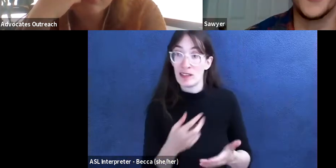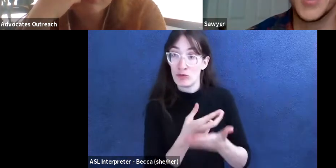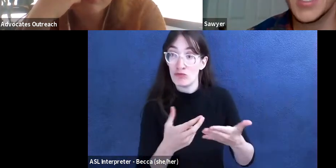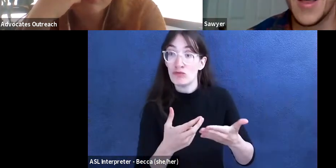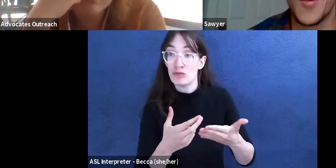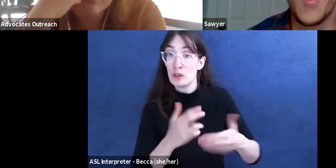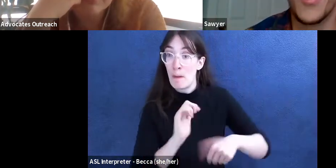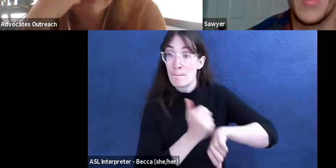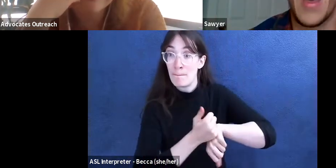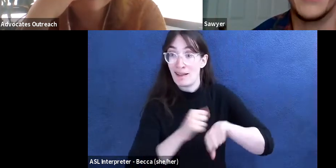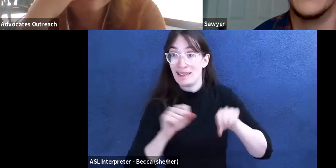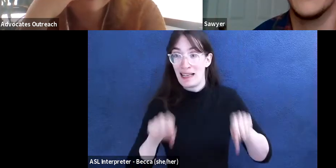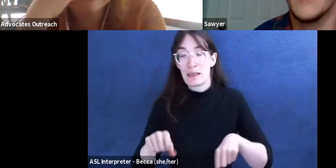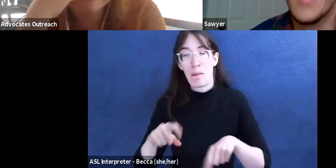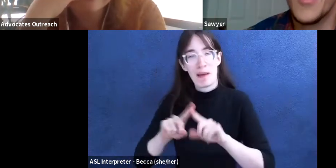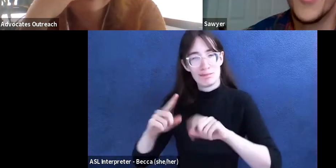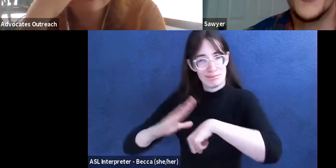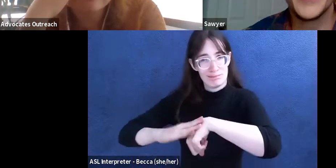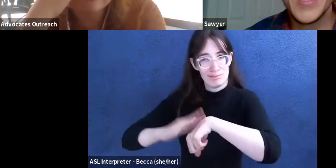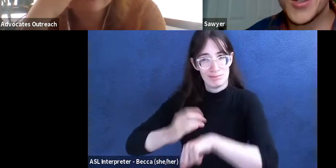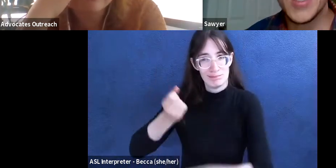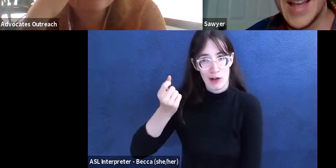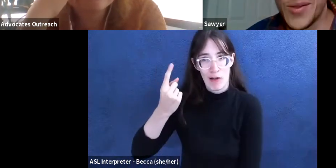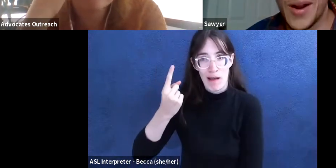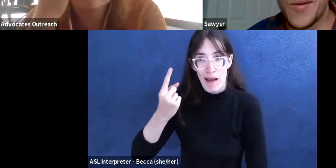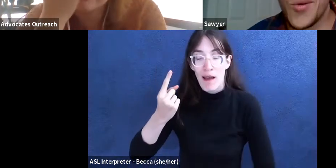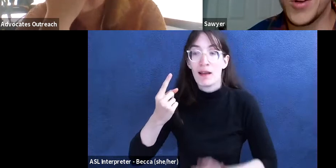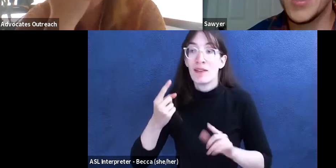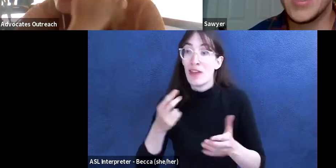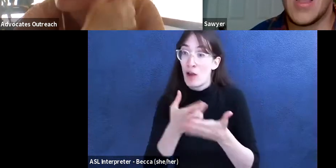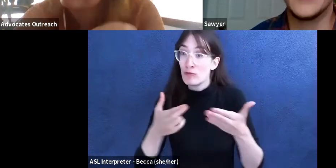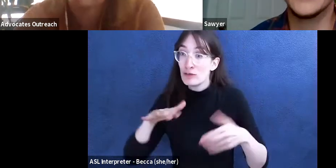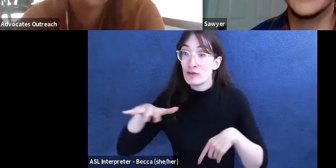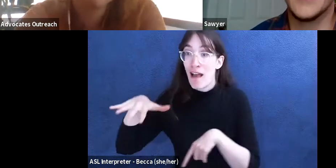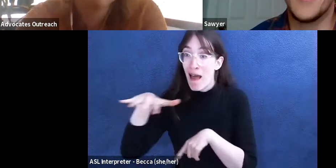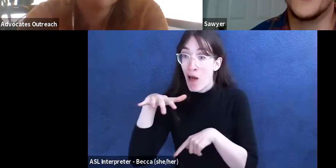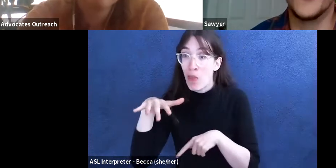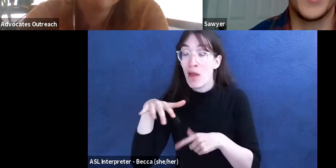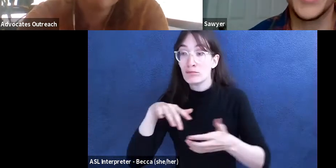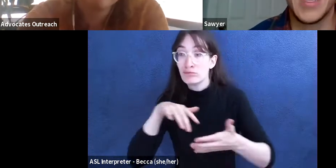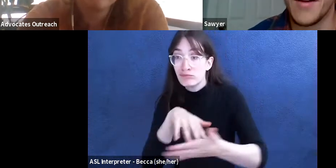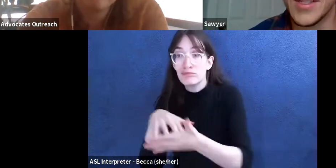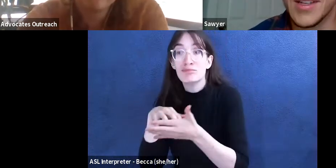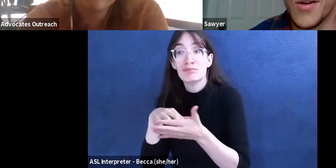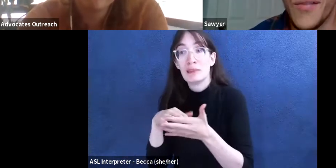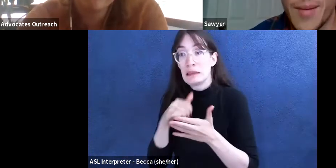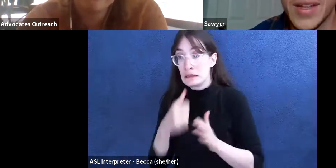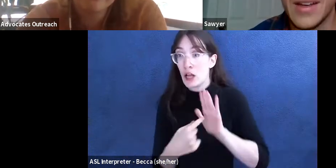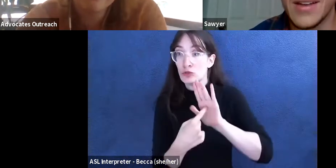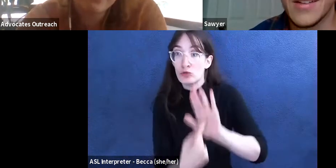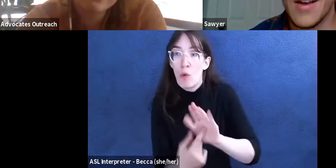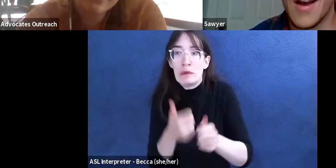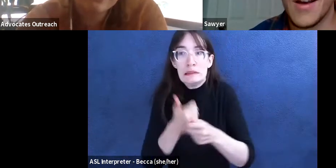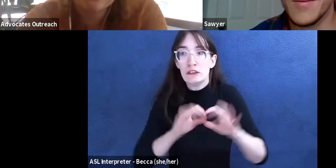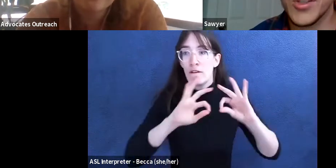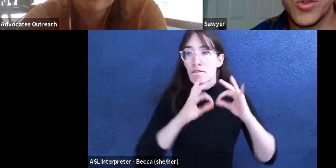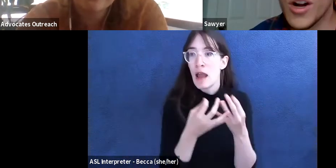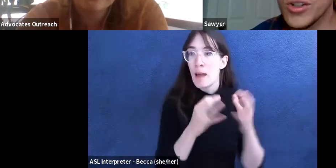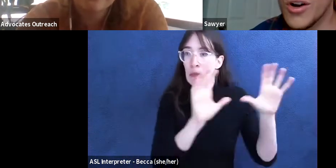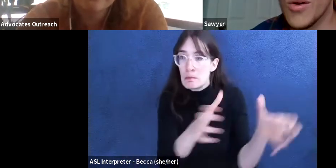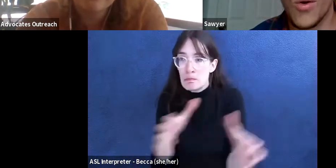of uncomfortable, or like want to turn it off and not say anything about why, and it very well may